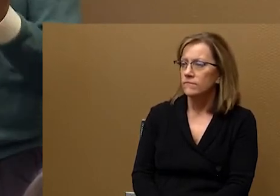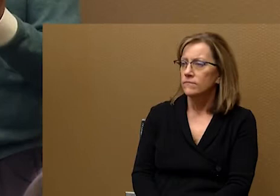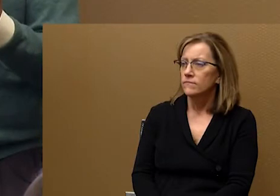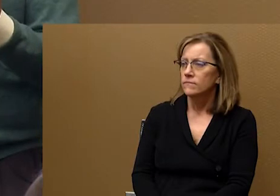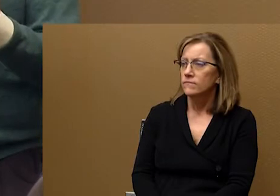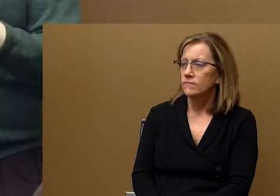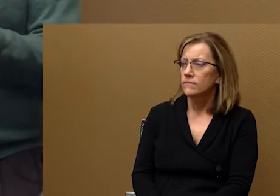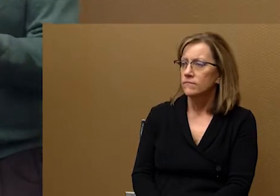empathy